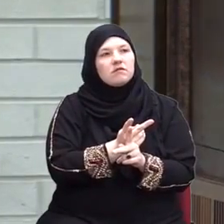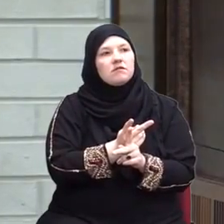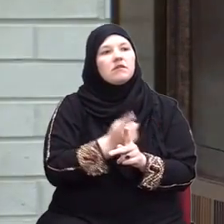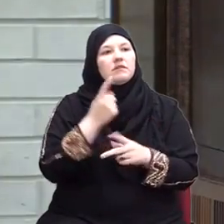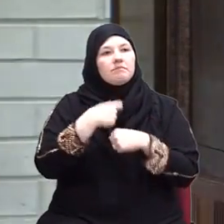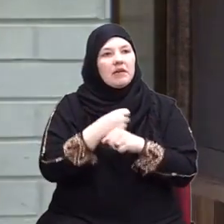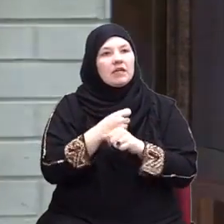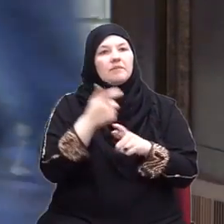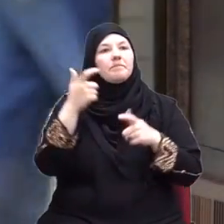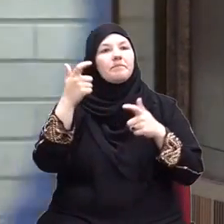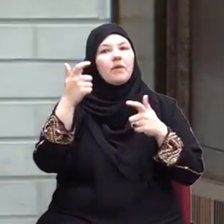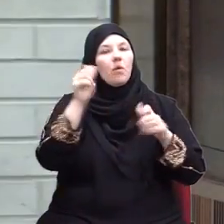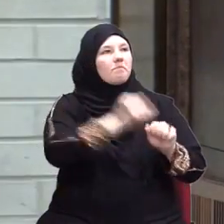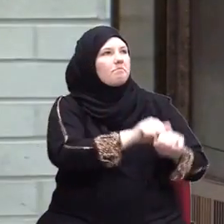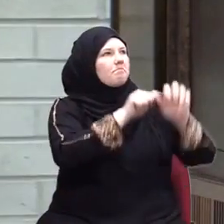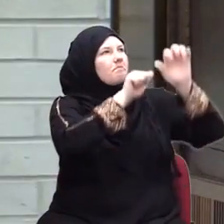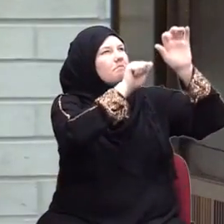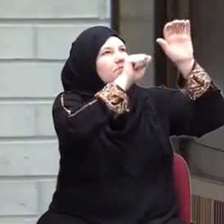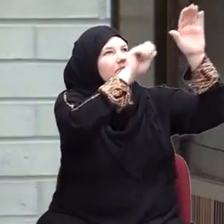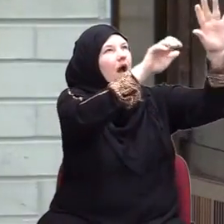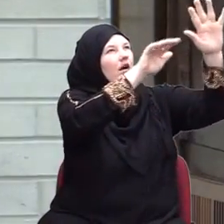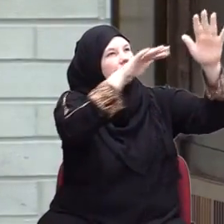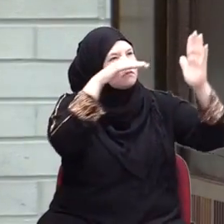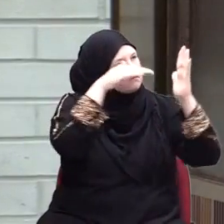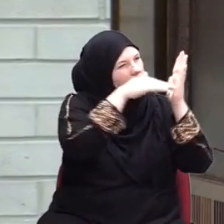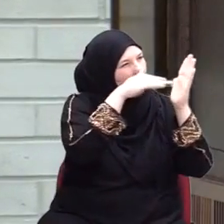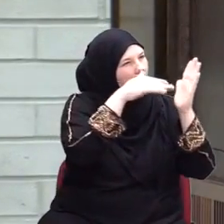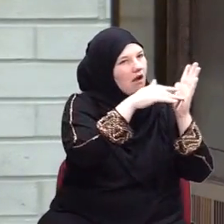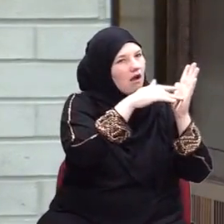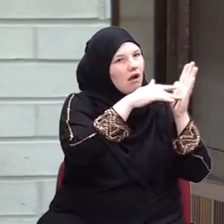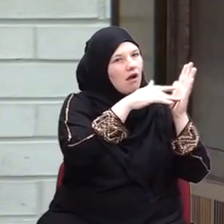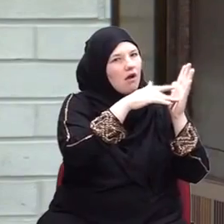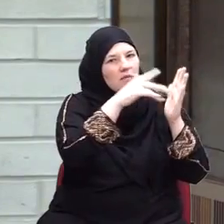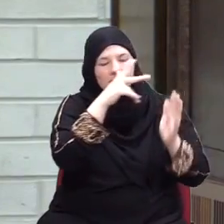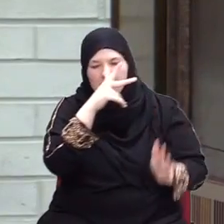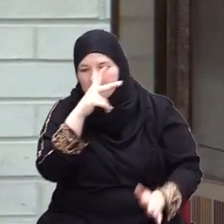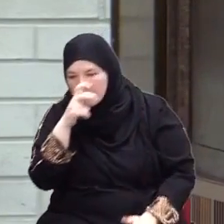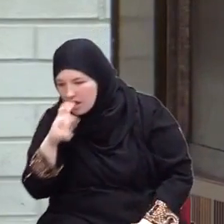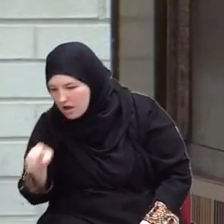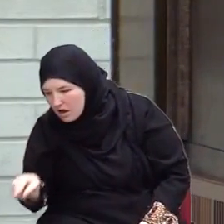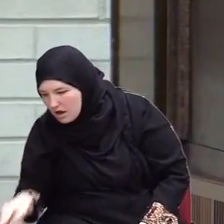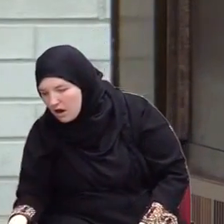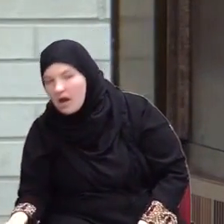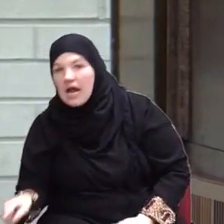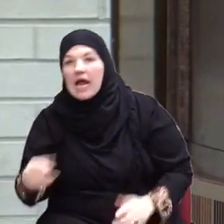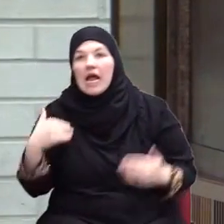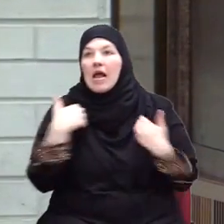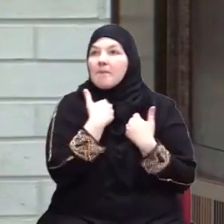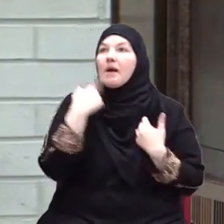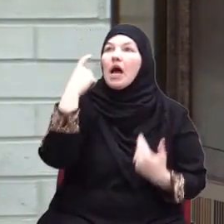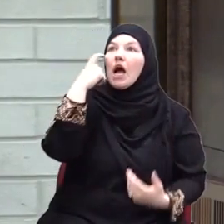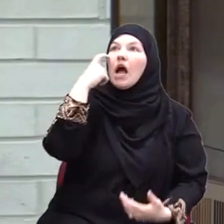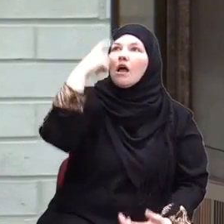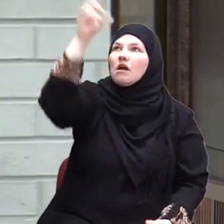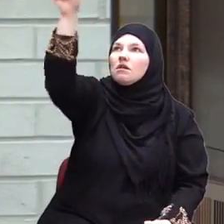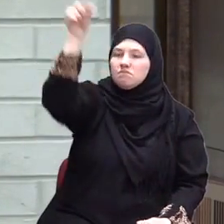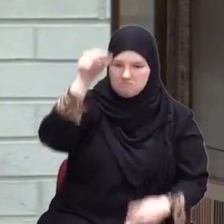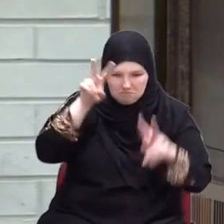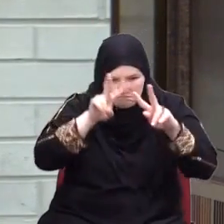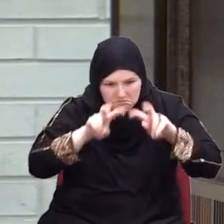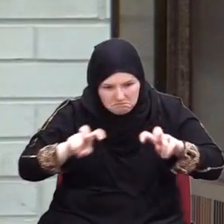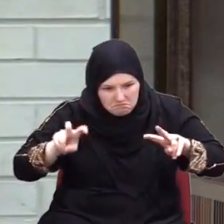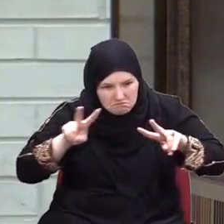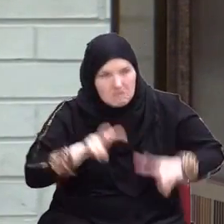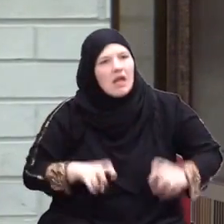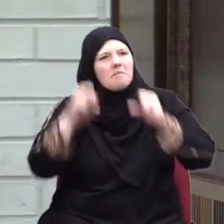or bigger like a mountain, or as small as an ant, or a gnat, or a